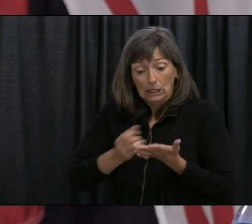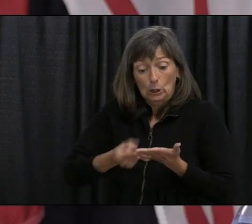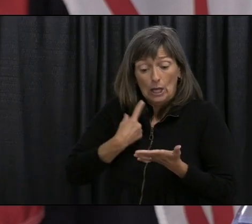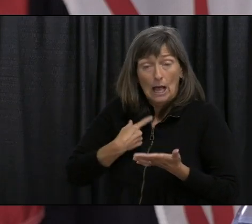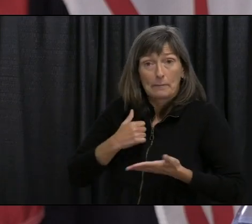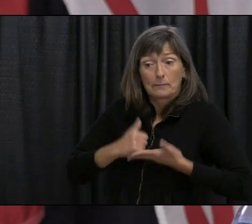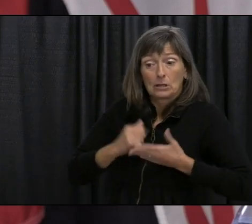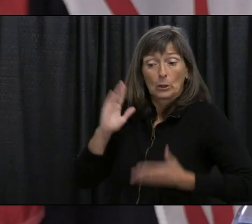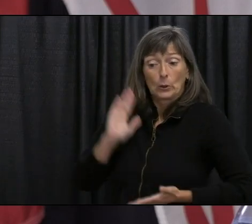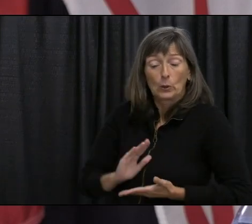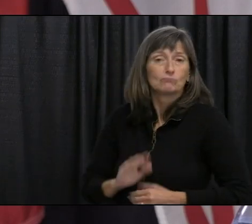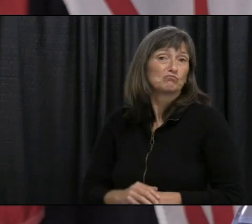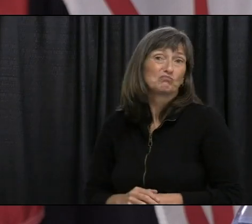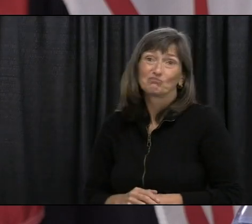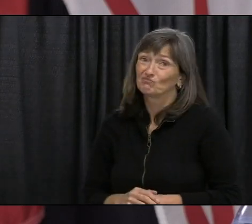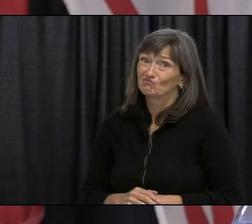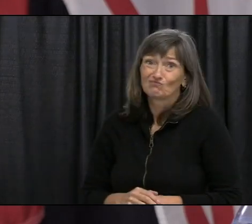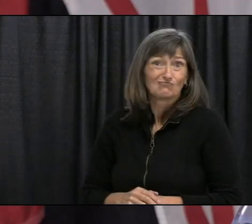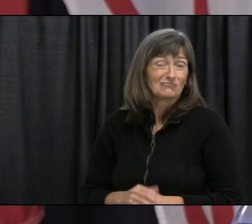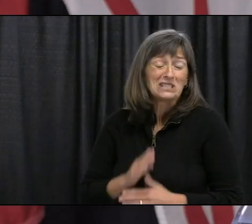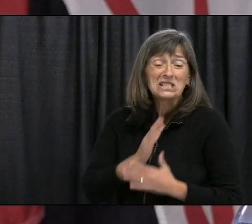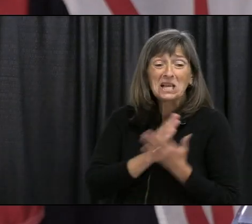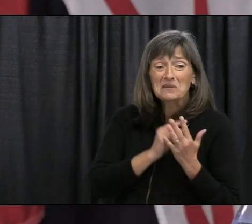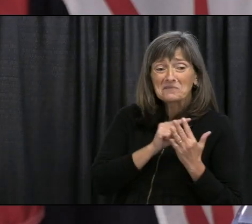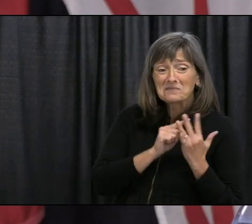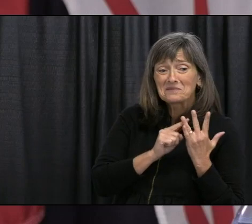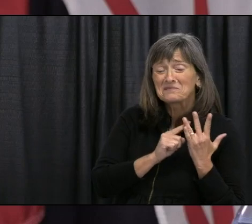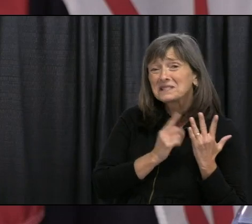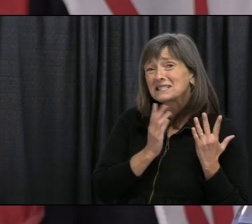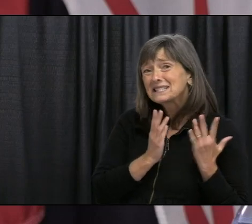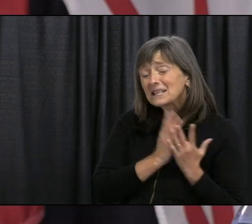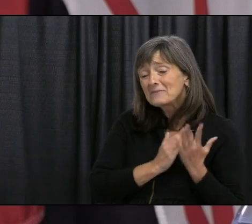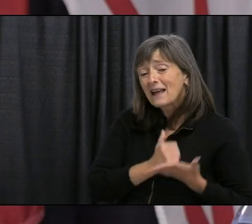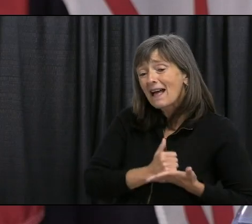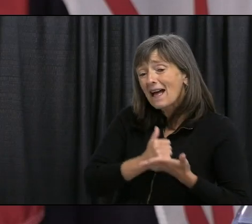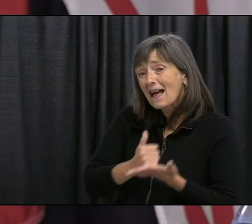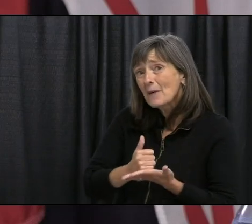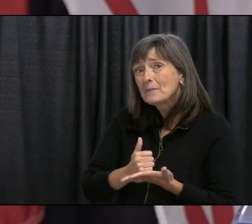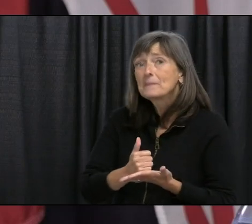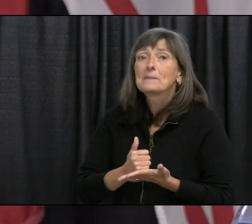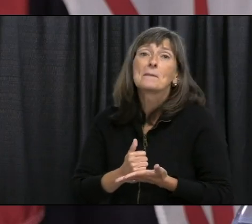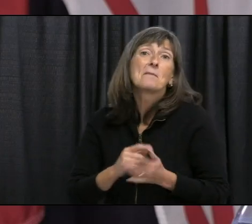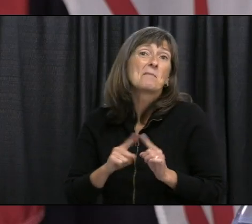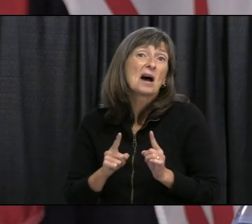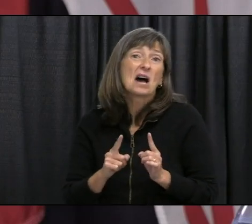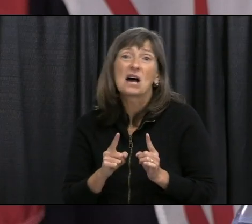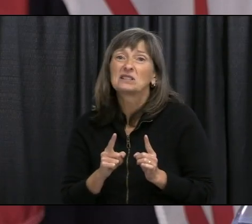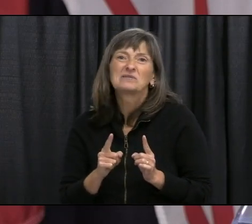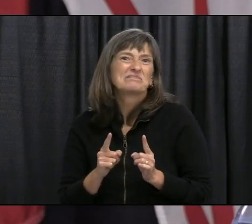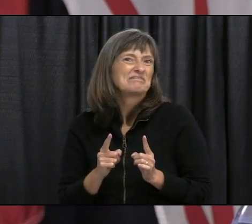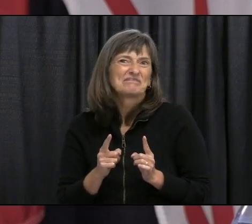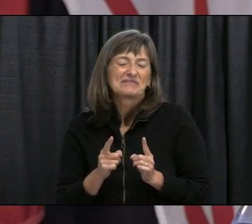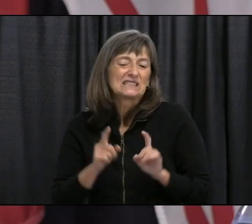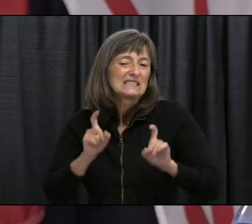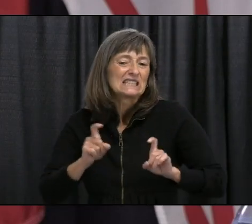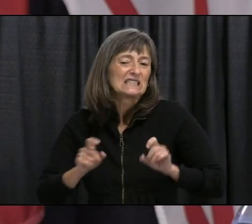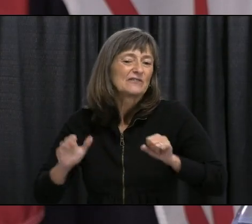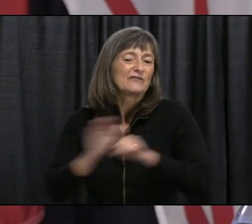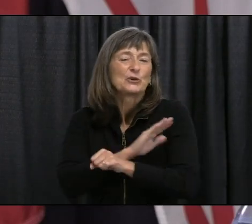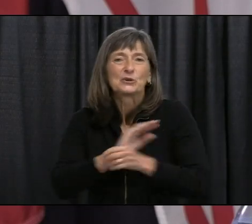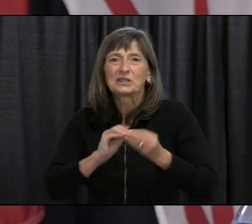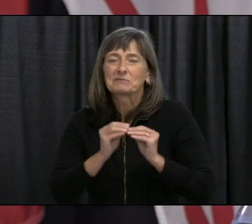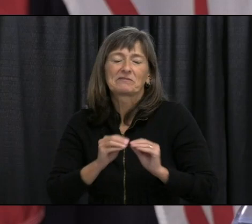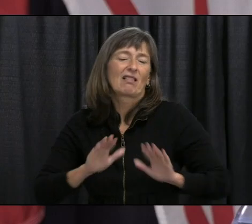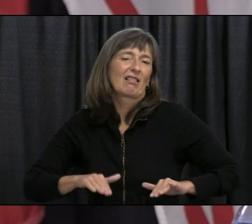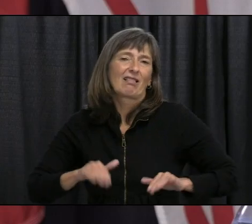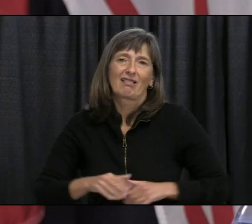infection. There are promising therapies, but they are by and large effective with smaller groups. So to build on what